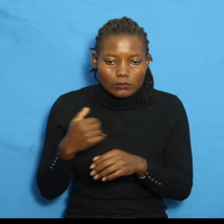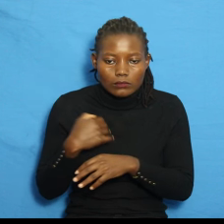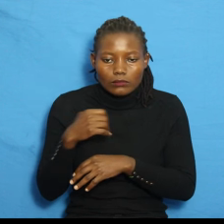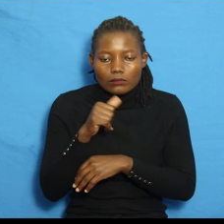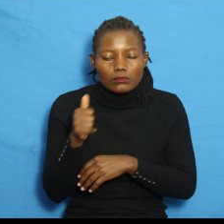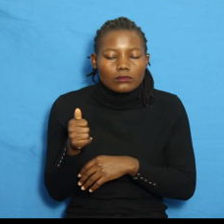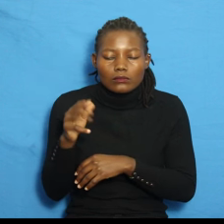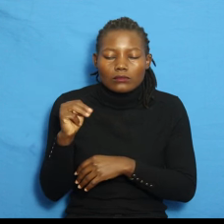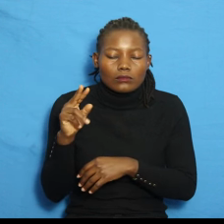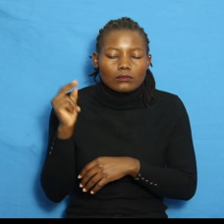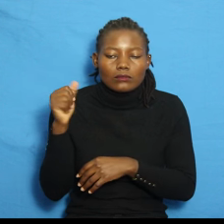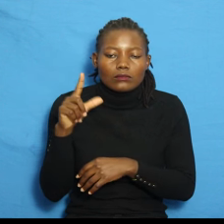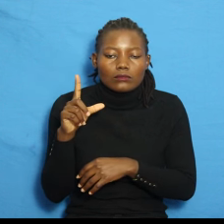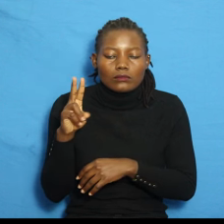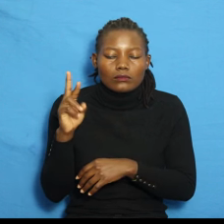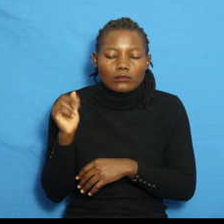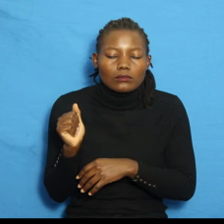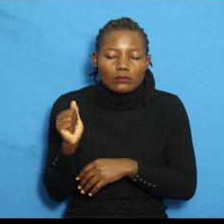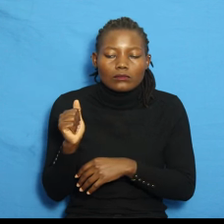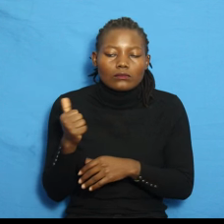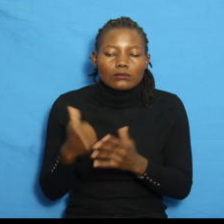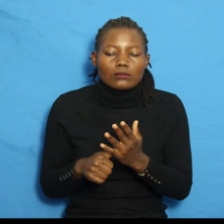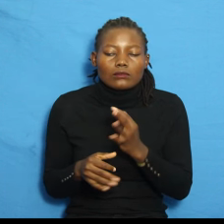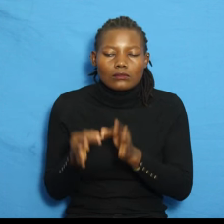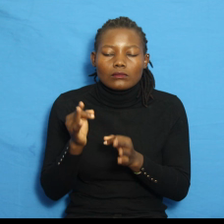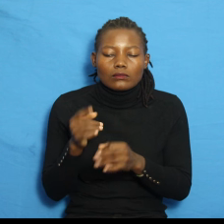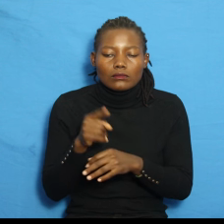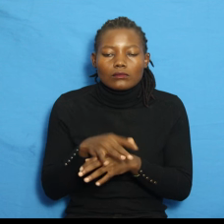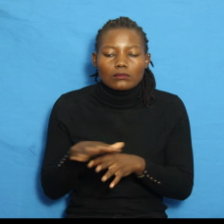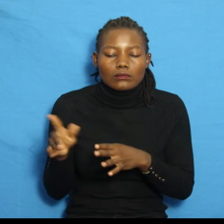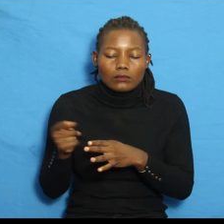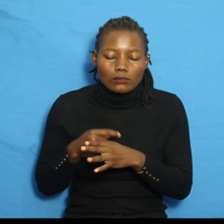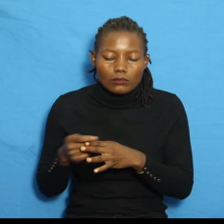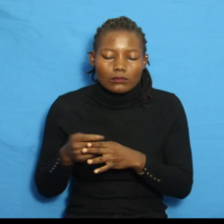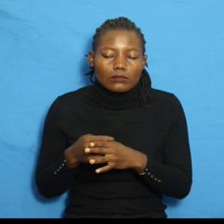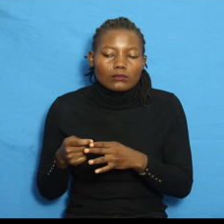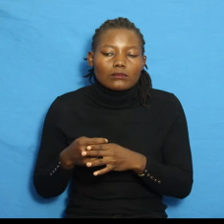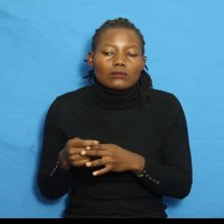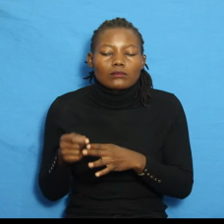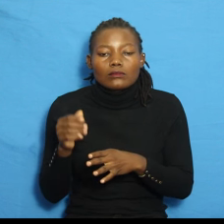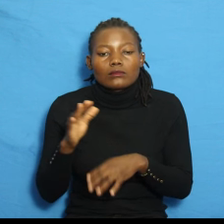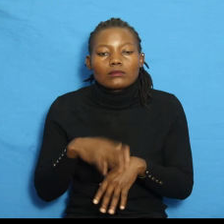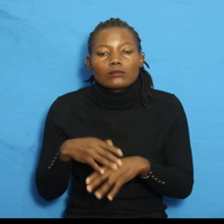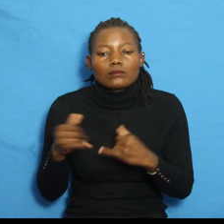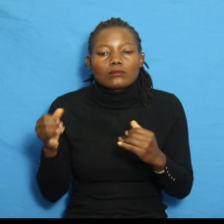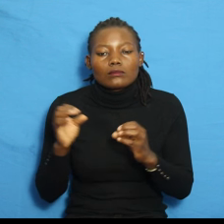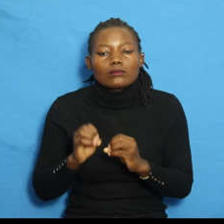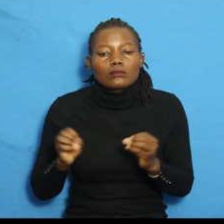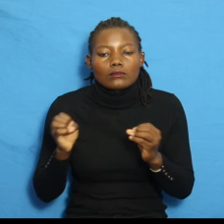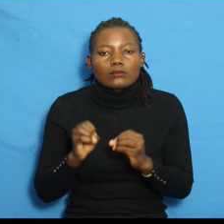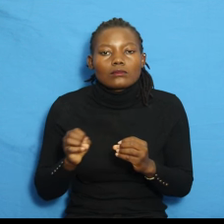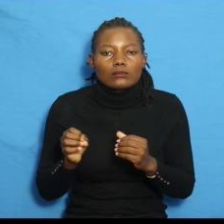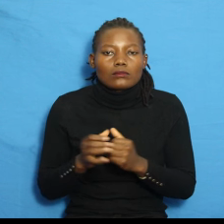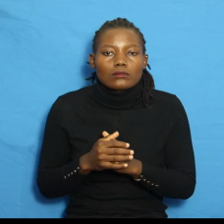back. Then you can also have a muscular strain on the back if you don't do the training